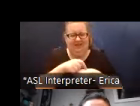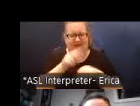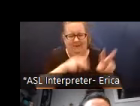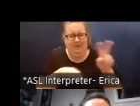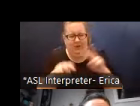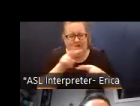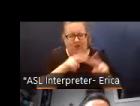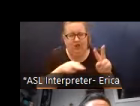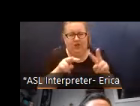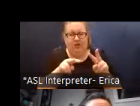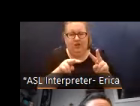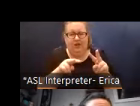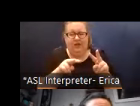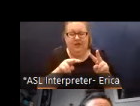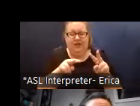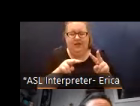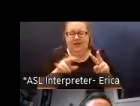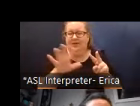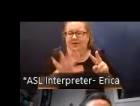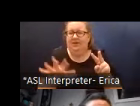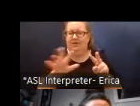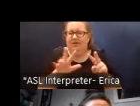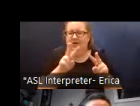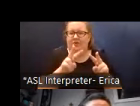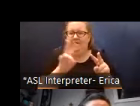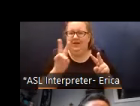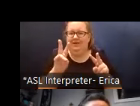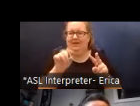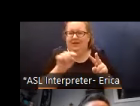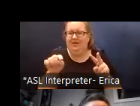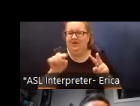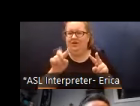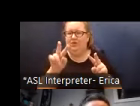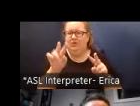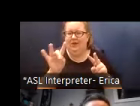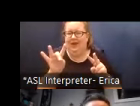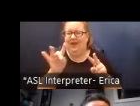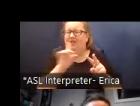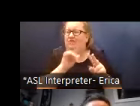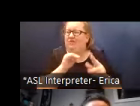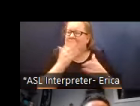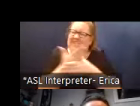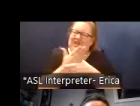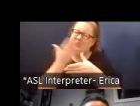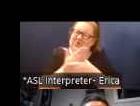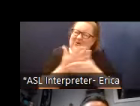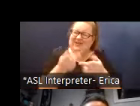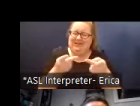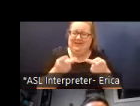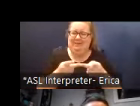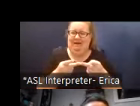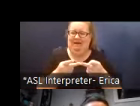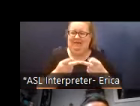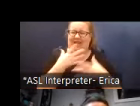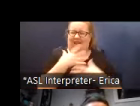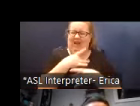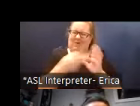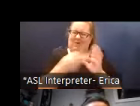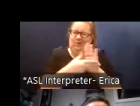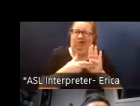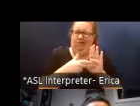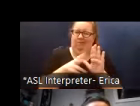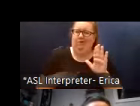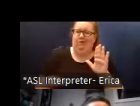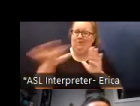detail, there's somewhere around 27 or 28 really nuisance spots, as I like to call them, around town